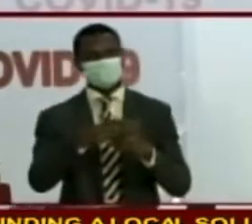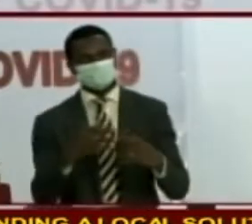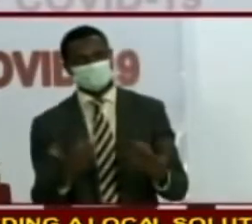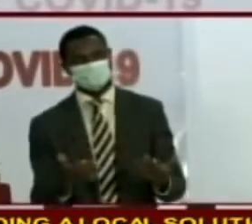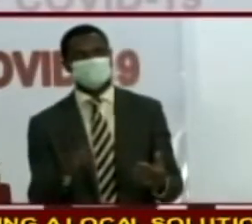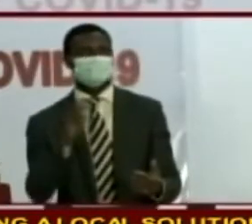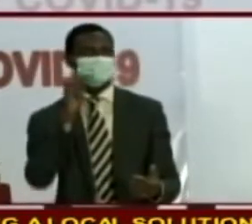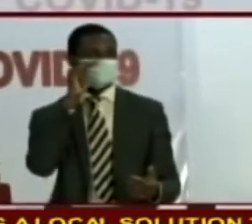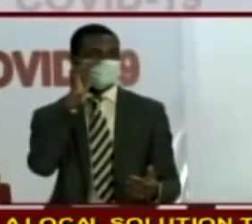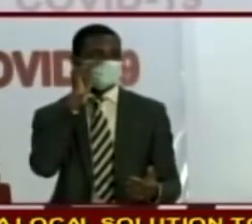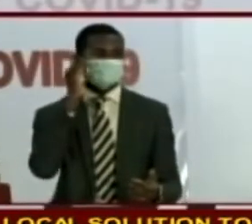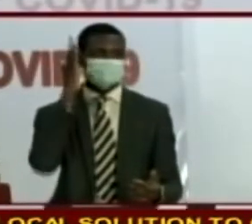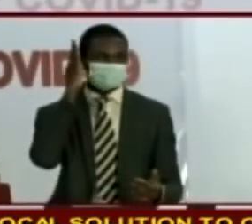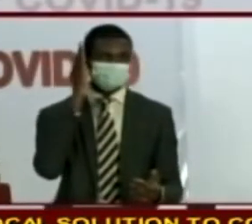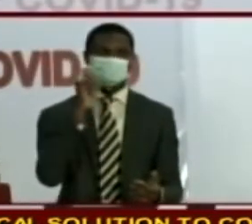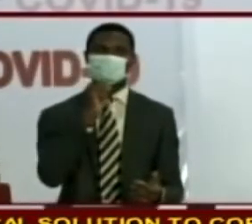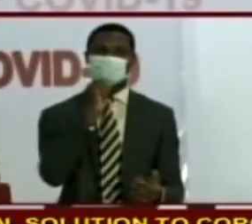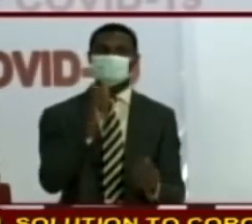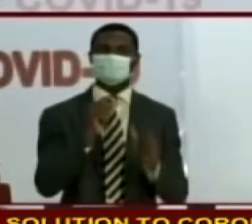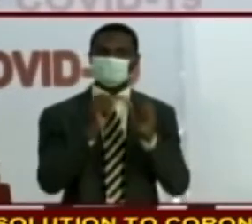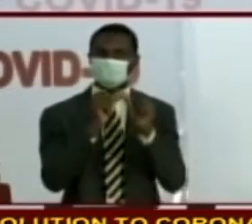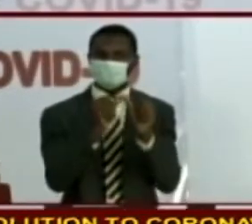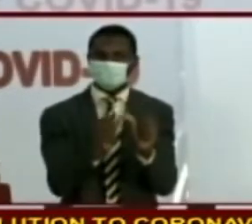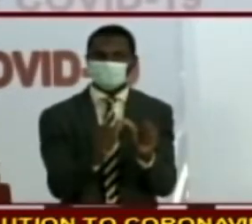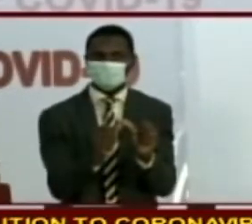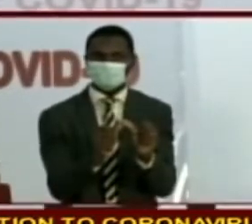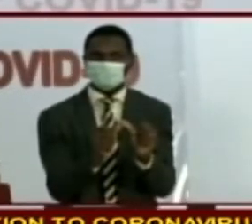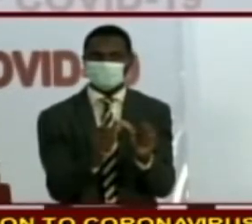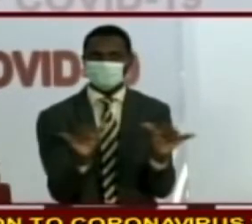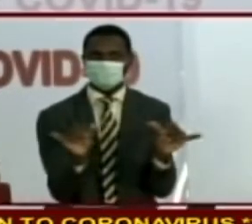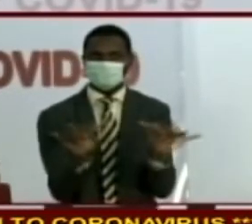Nigeria will not continue in the same way.